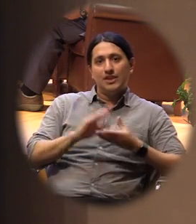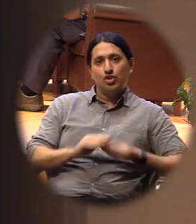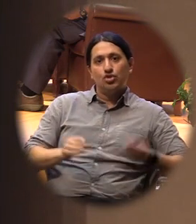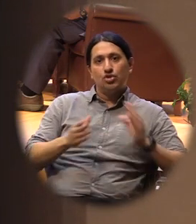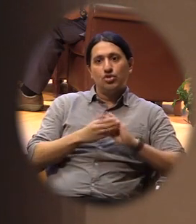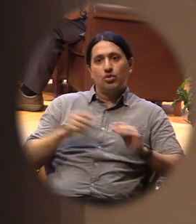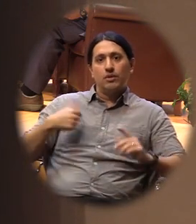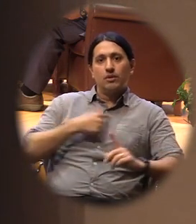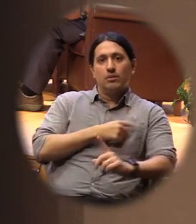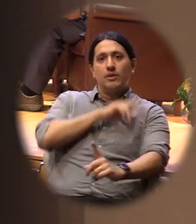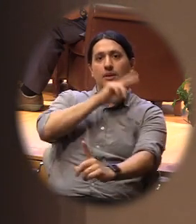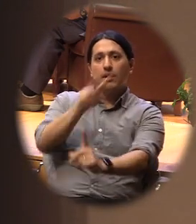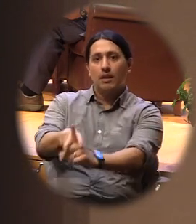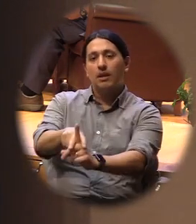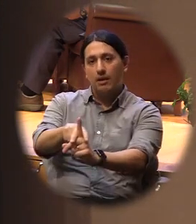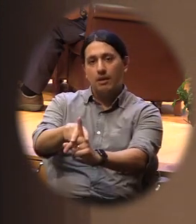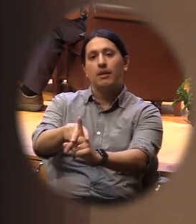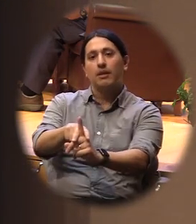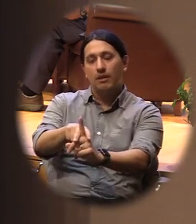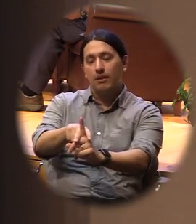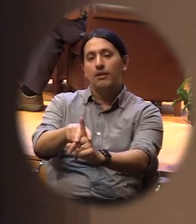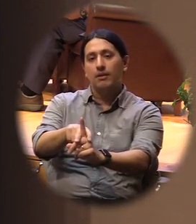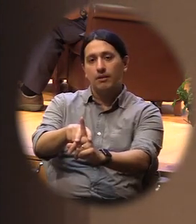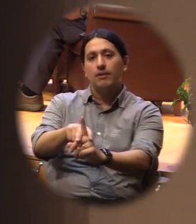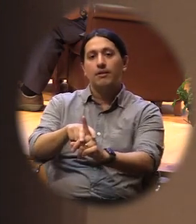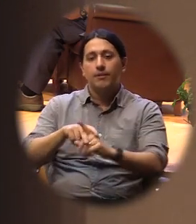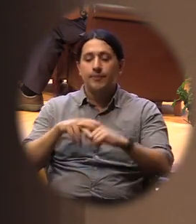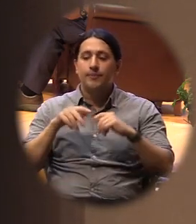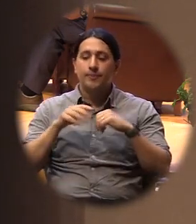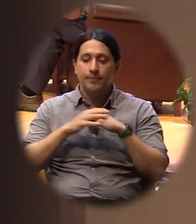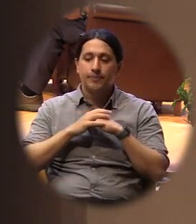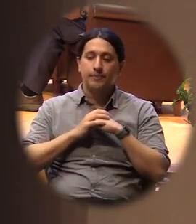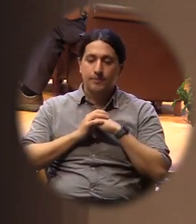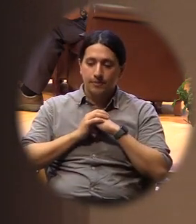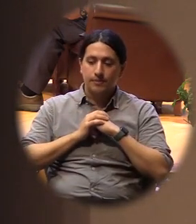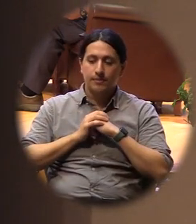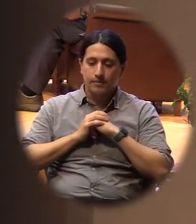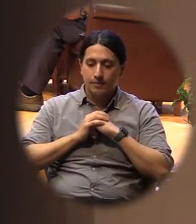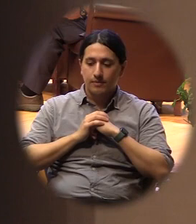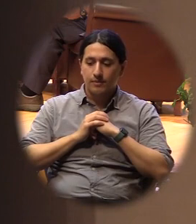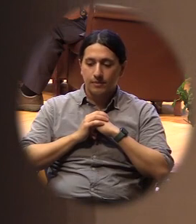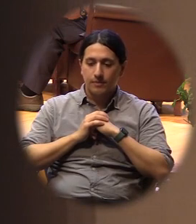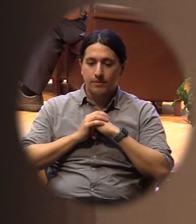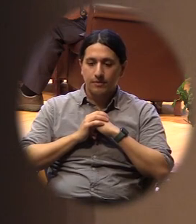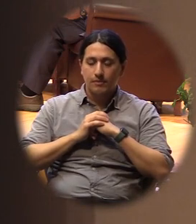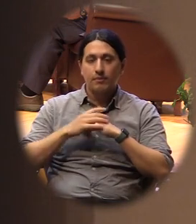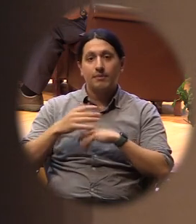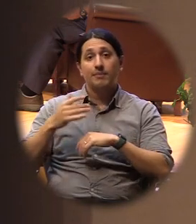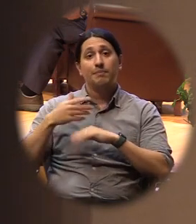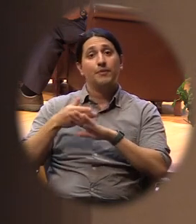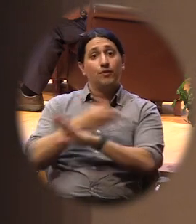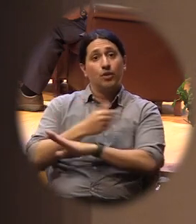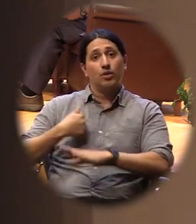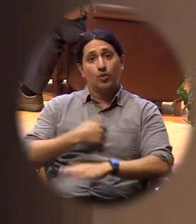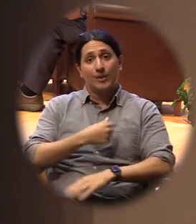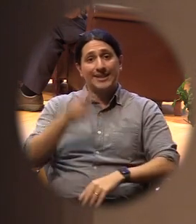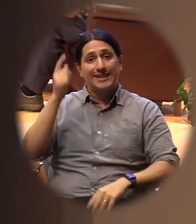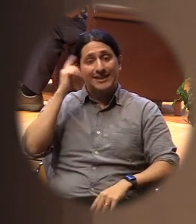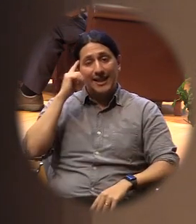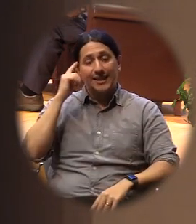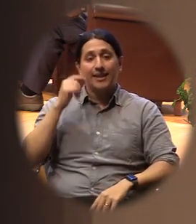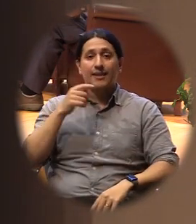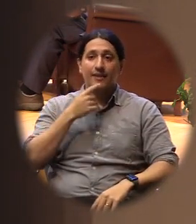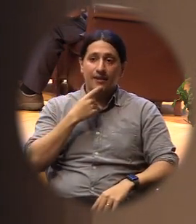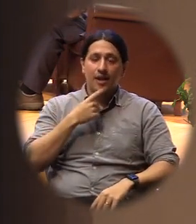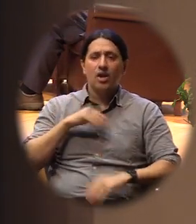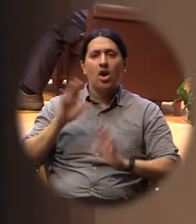and so the initial story about bluebirds was um oh you have these males and they're defending their territory and the females come in